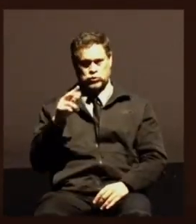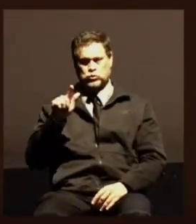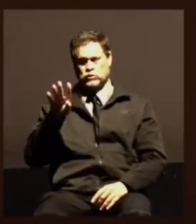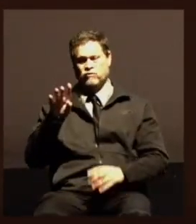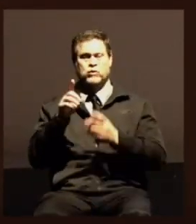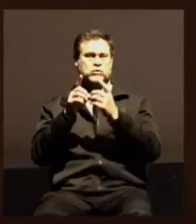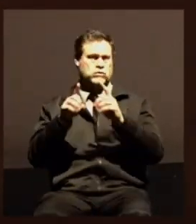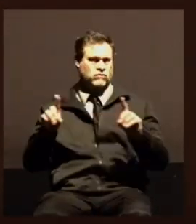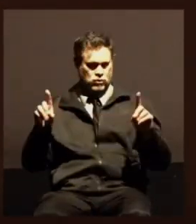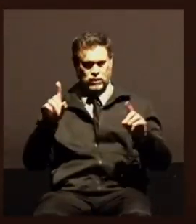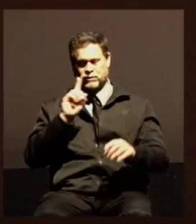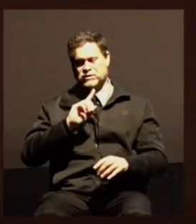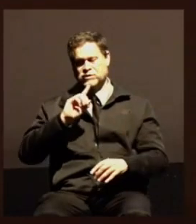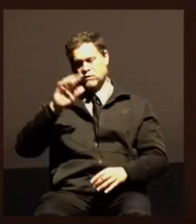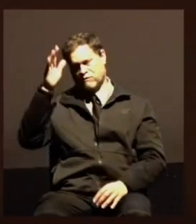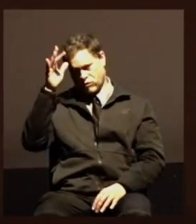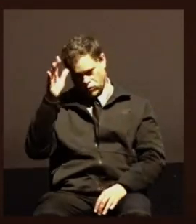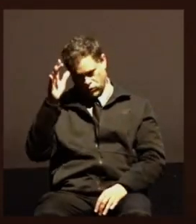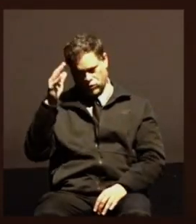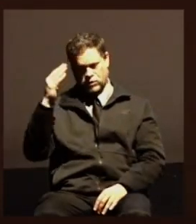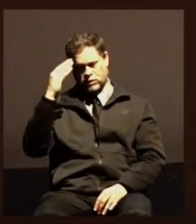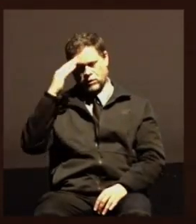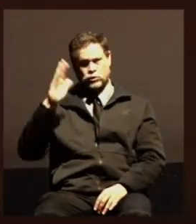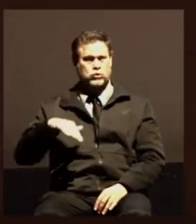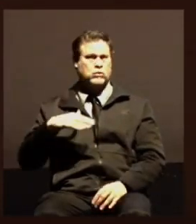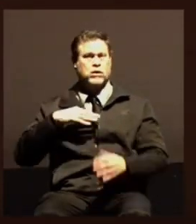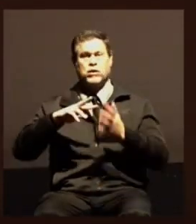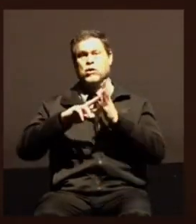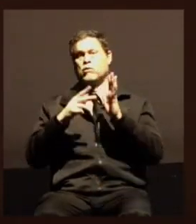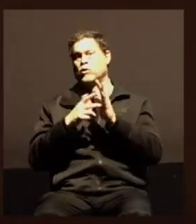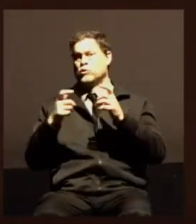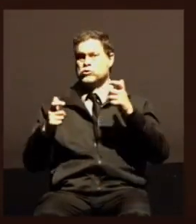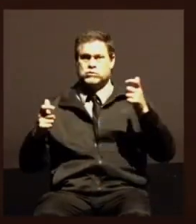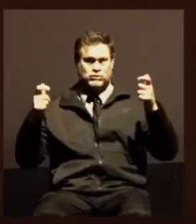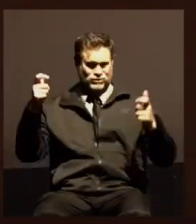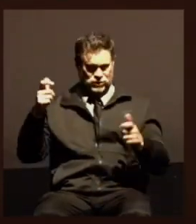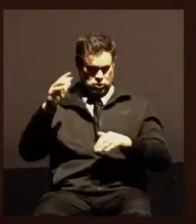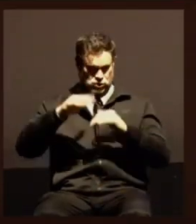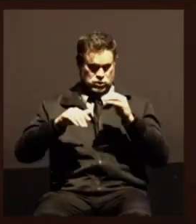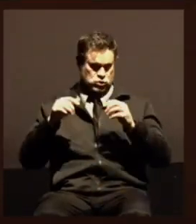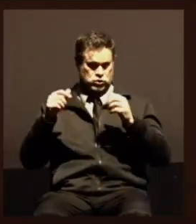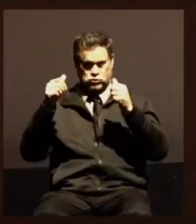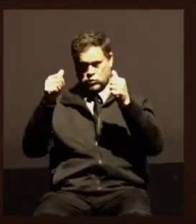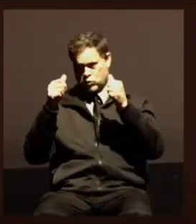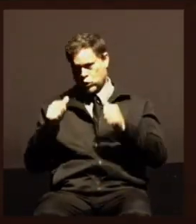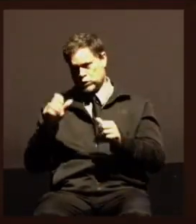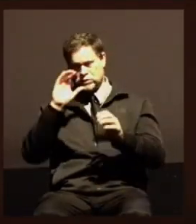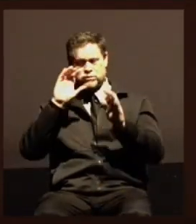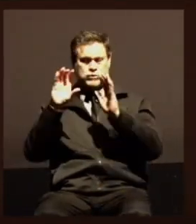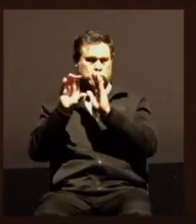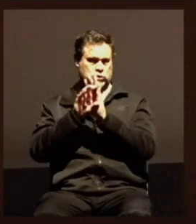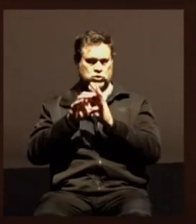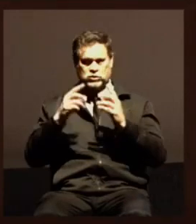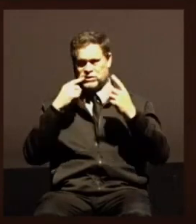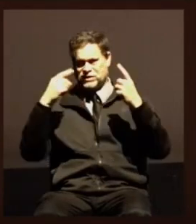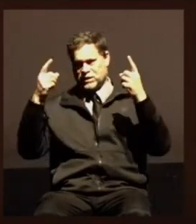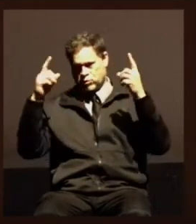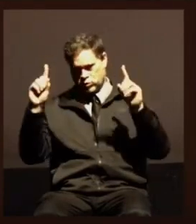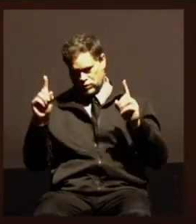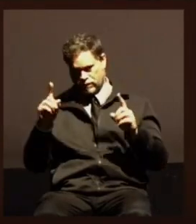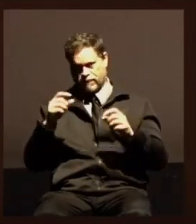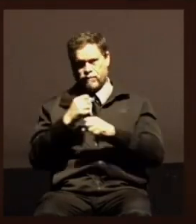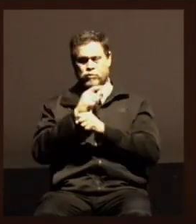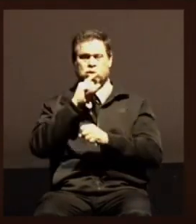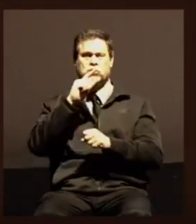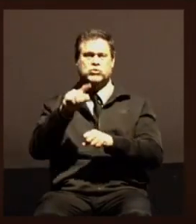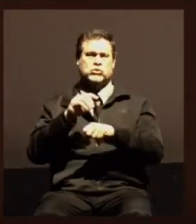divorced, and I became a single father. And I knew that my purpose was bigger than just posting a whole bunch of pictures of me and celebrities. It was making